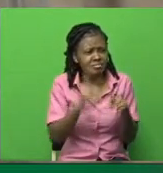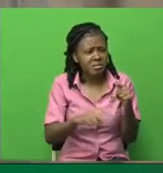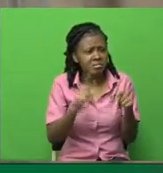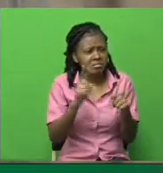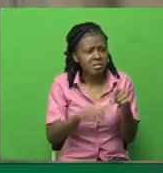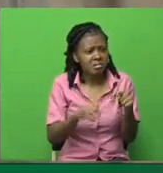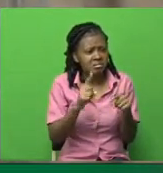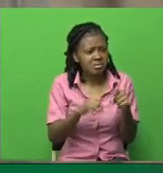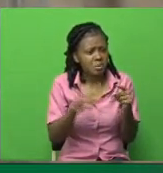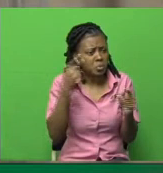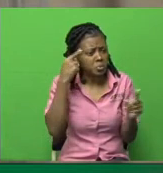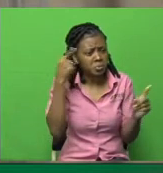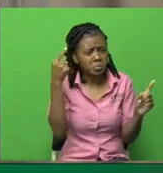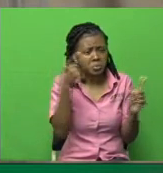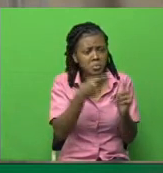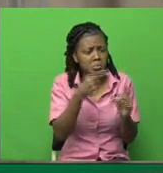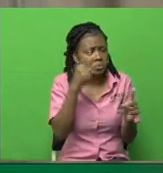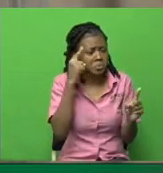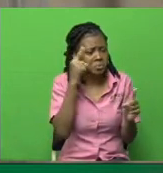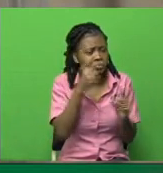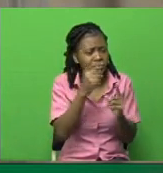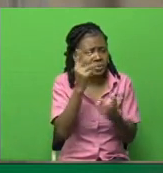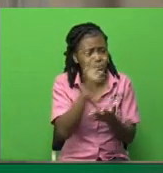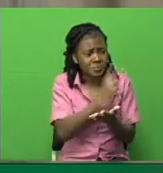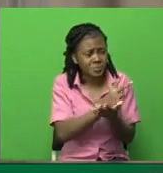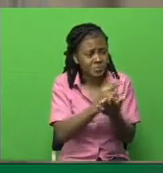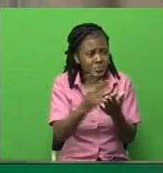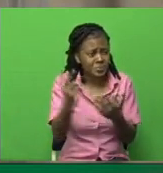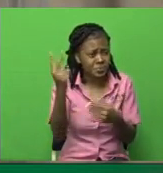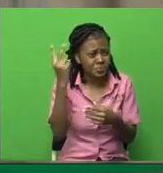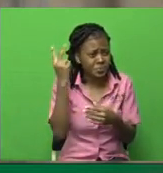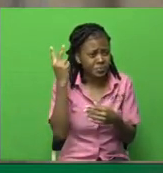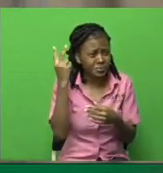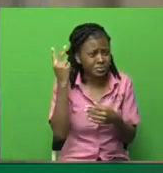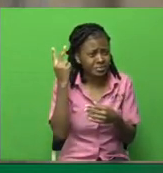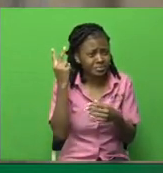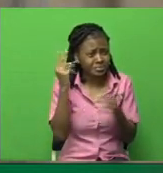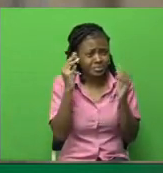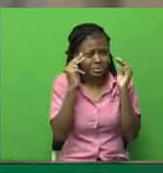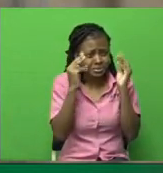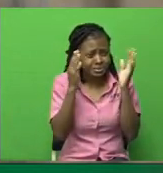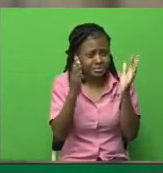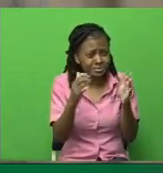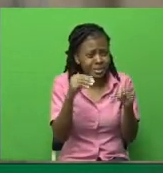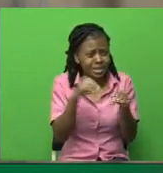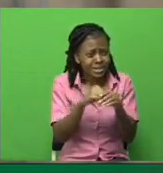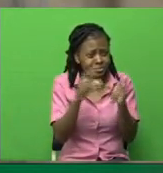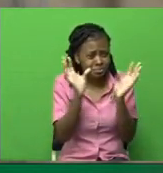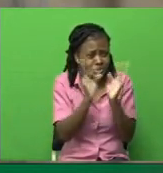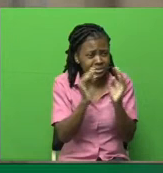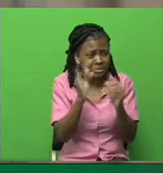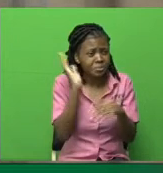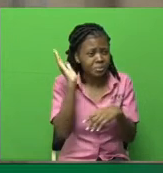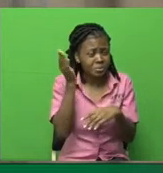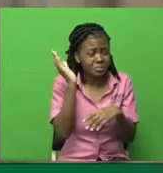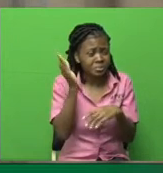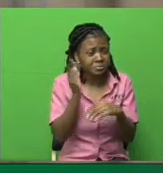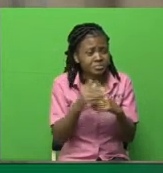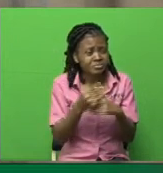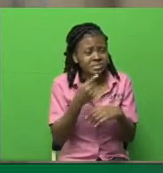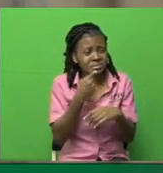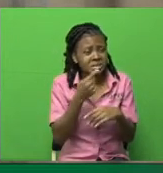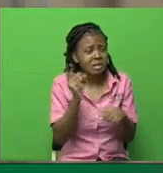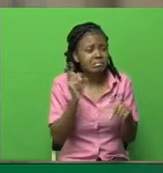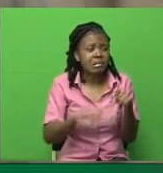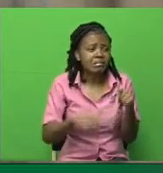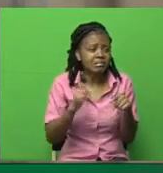of that just two weeks ago the minister at a post cabinet press conference said that they were unable